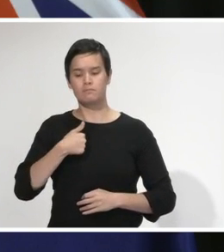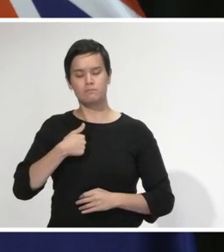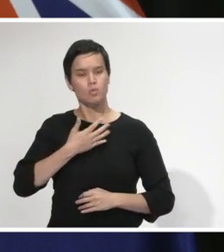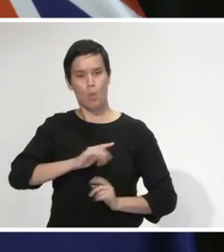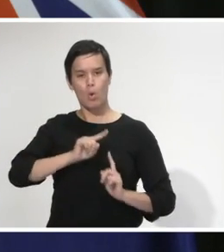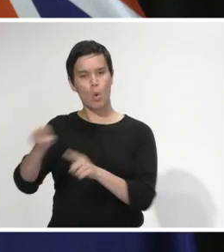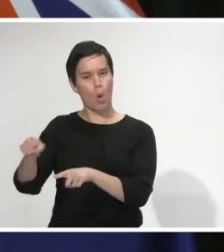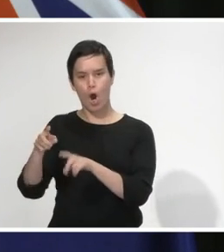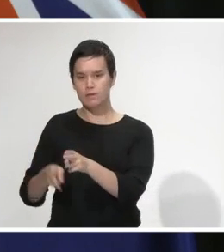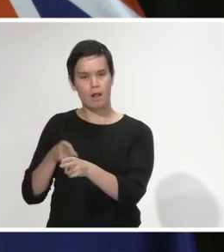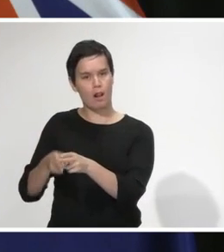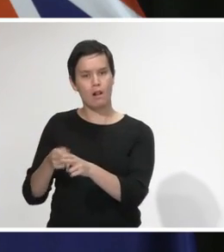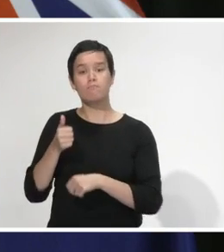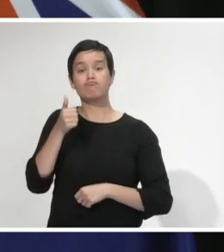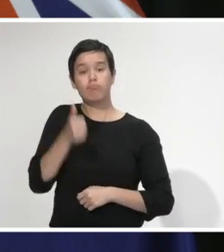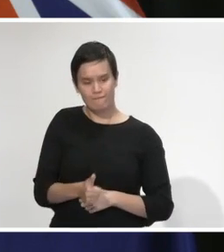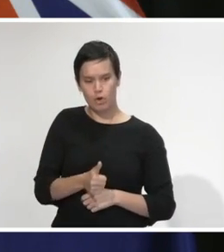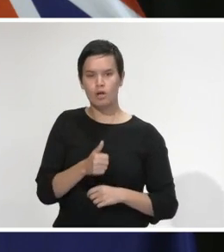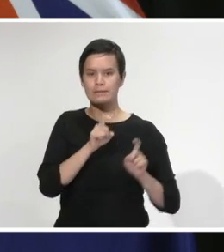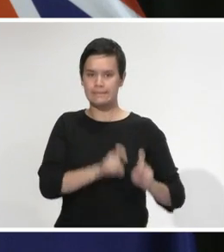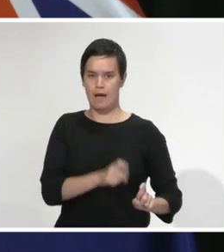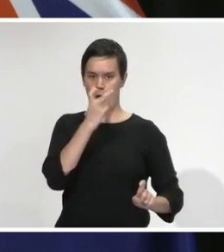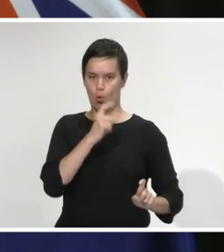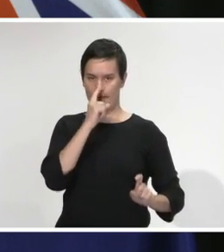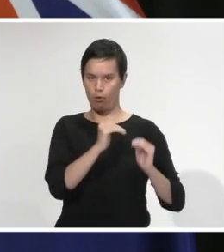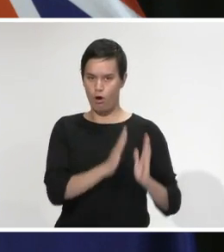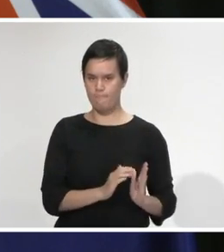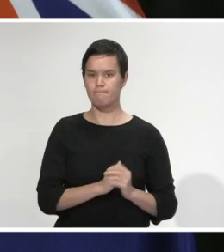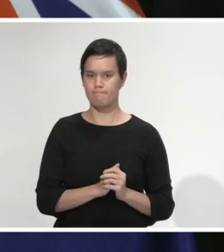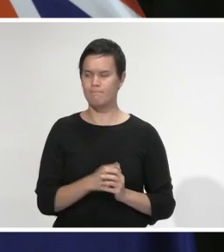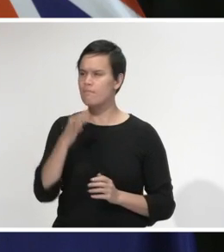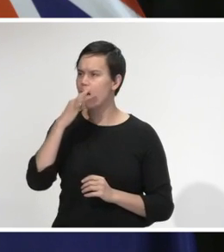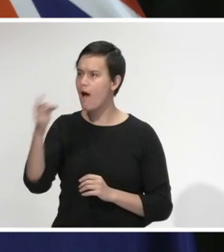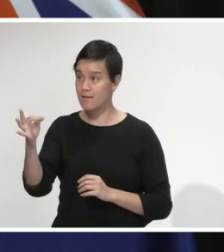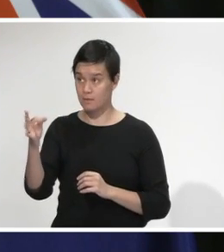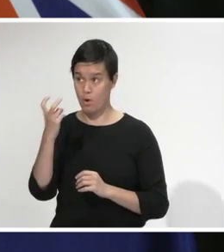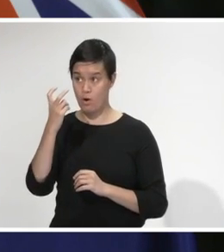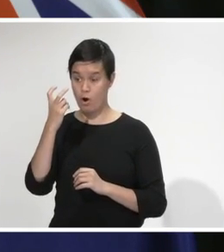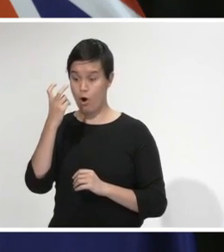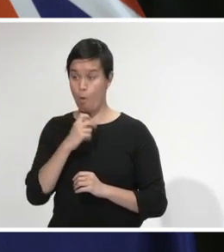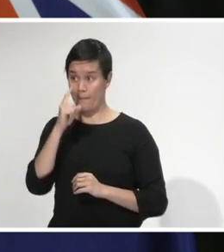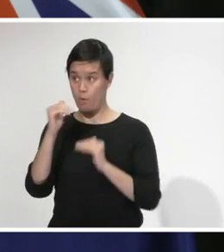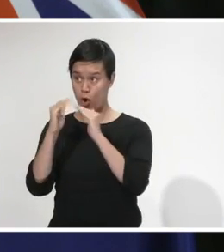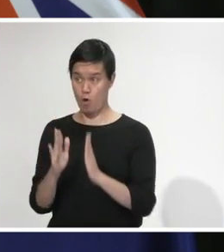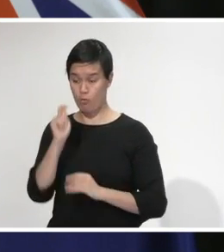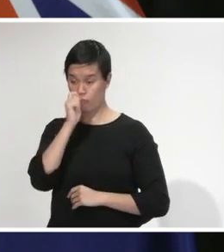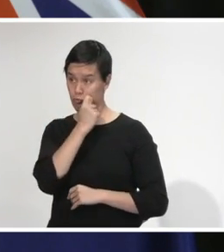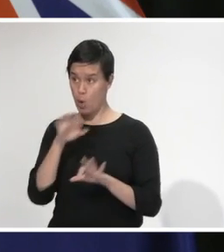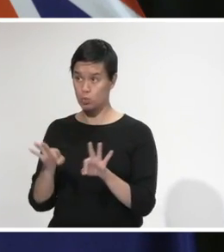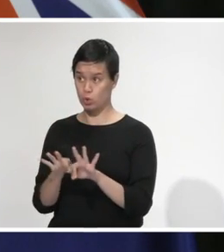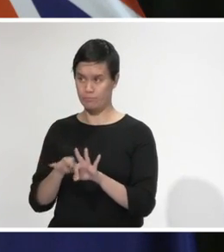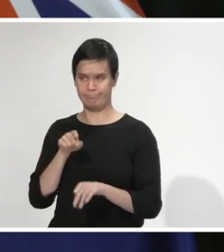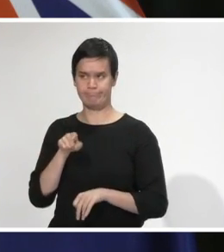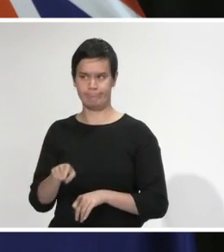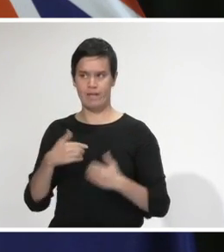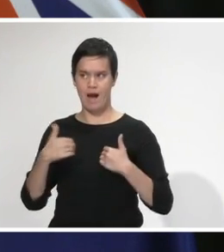they would like to receive. There's a question up there. Does the frailty of the residents at Burwood Hospital, the rest home residents who are taken there, does it really limit sort